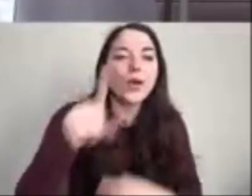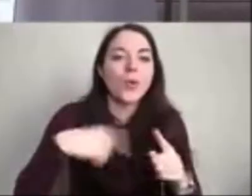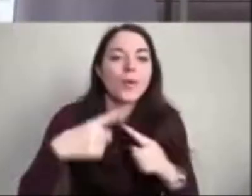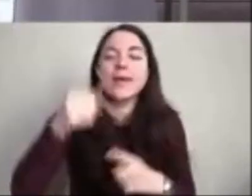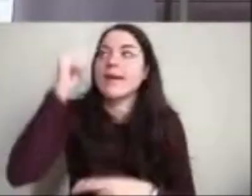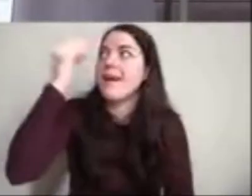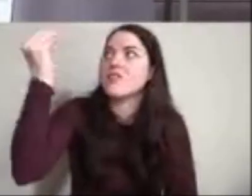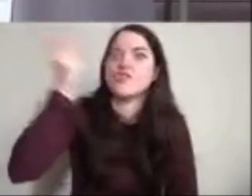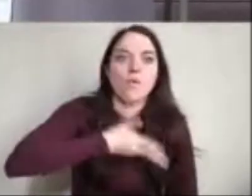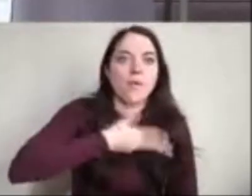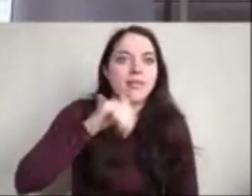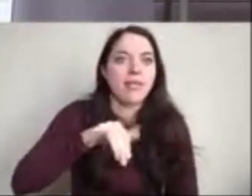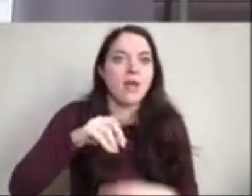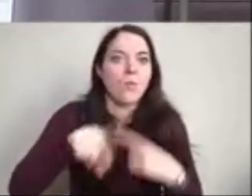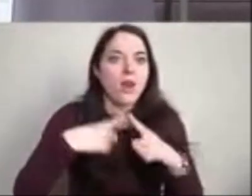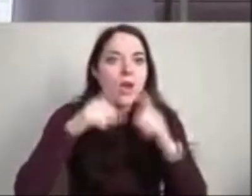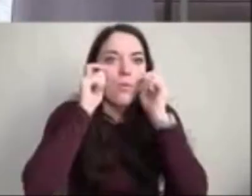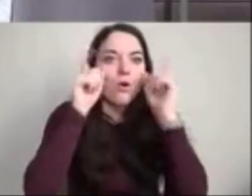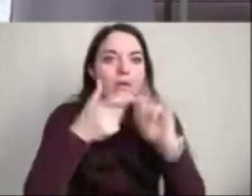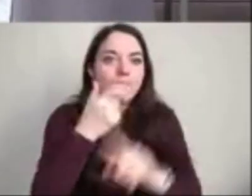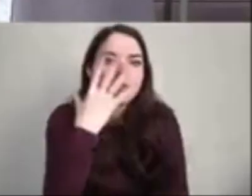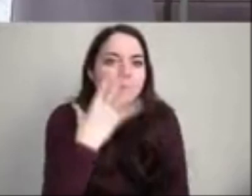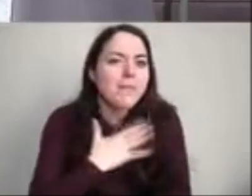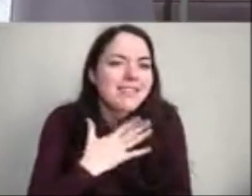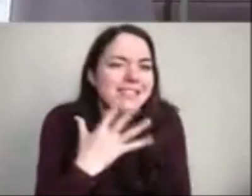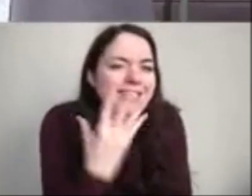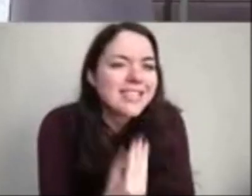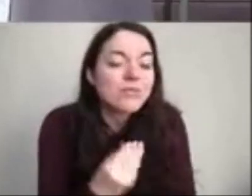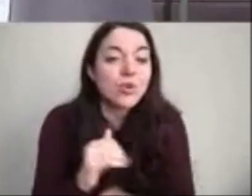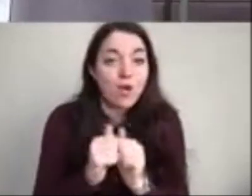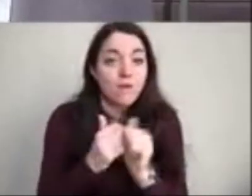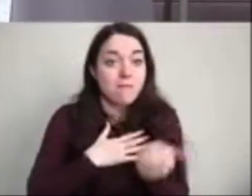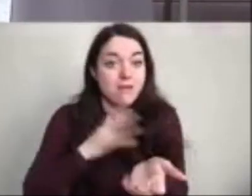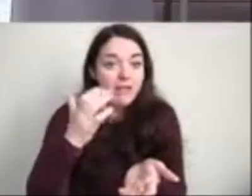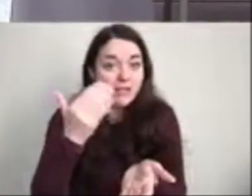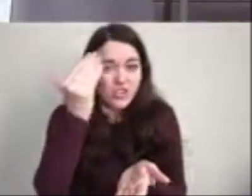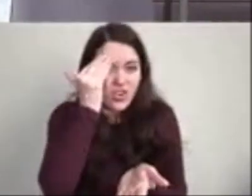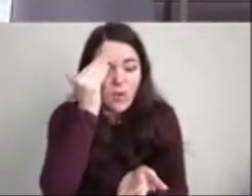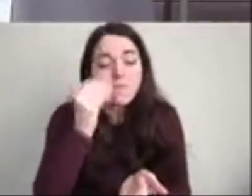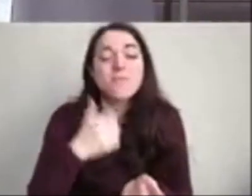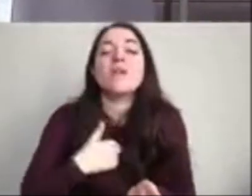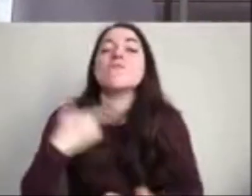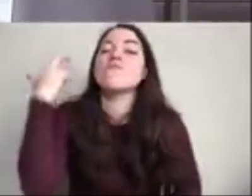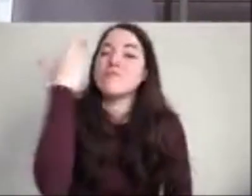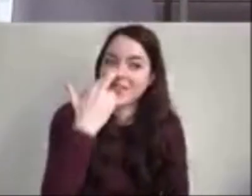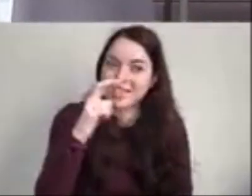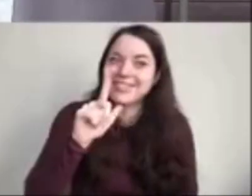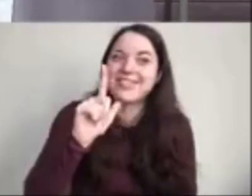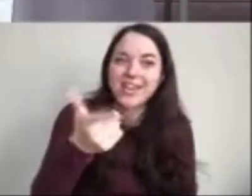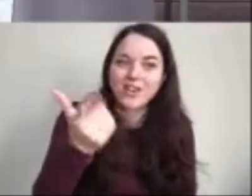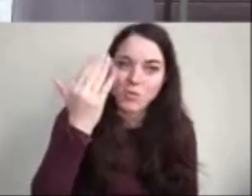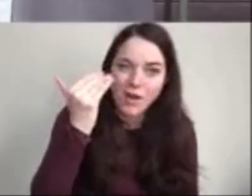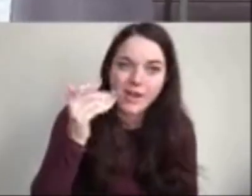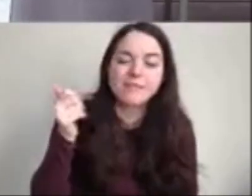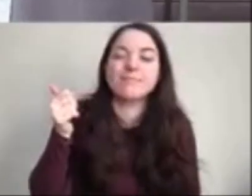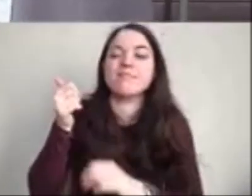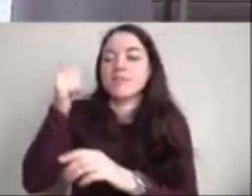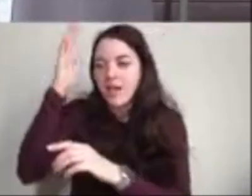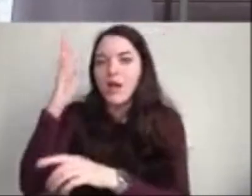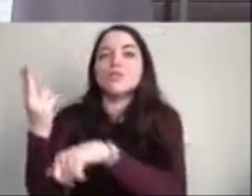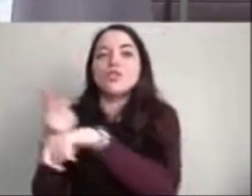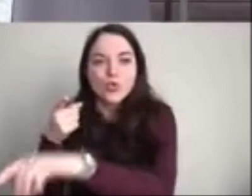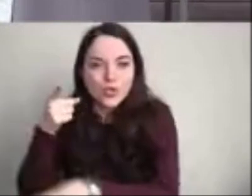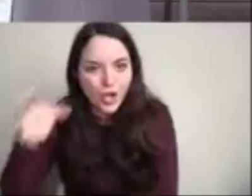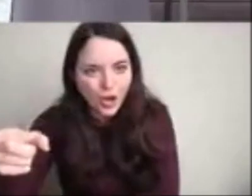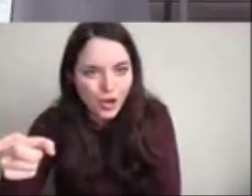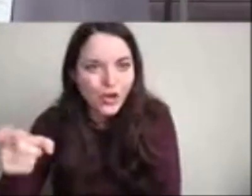God. So how did she know? But then I realized she knew because she was the vessel that